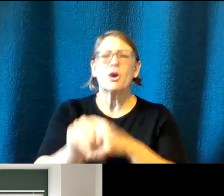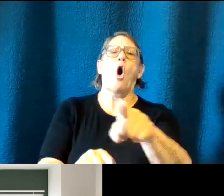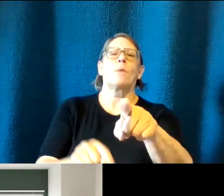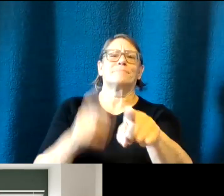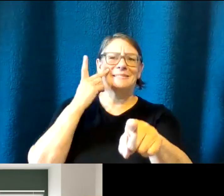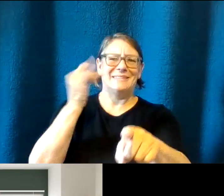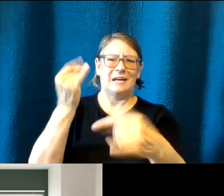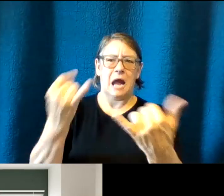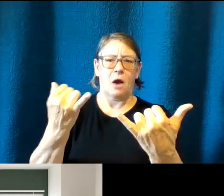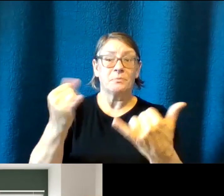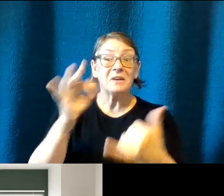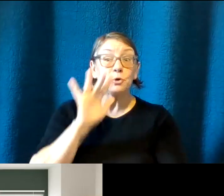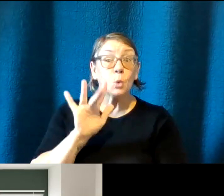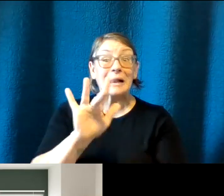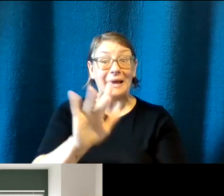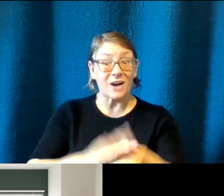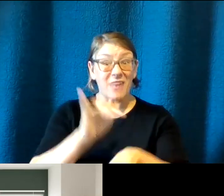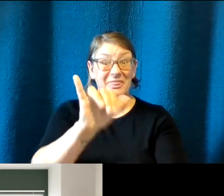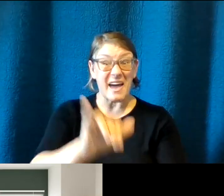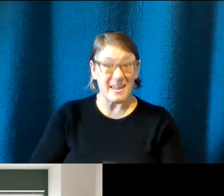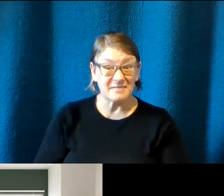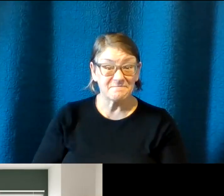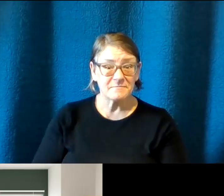it. Okay, if you click on that, Sarah,